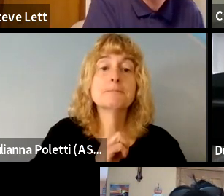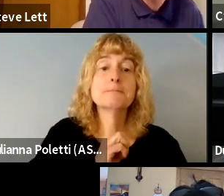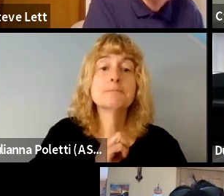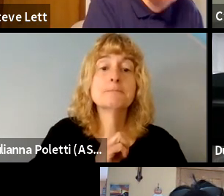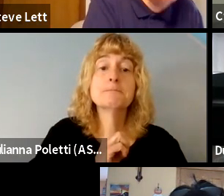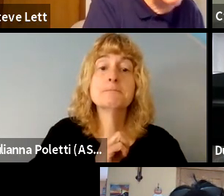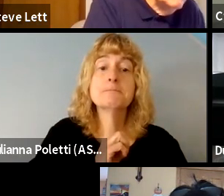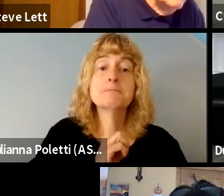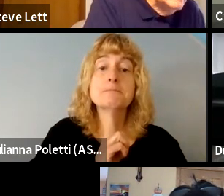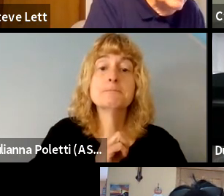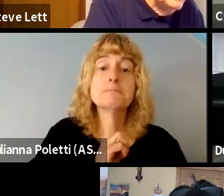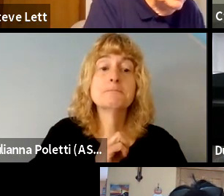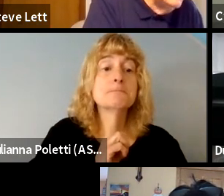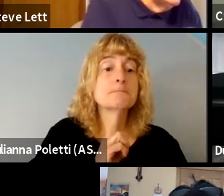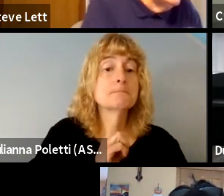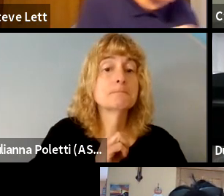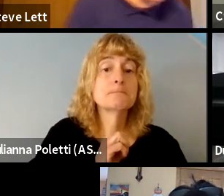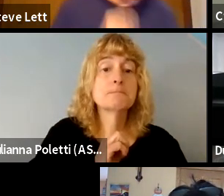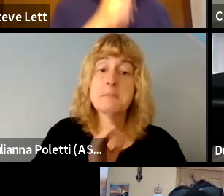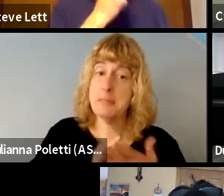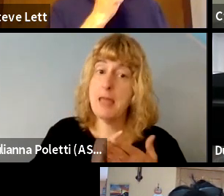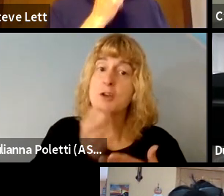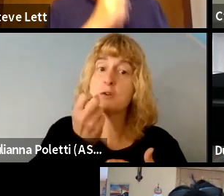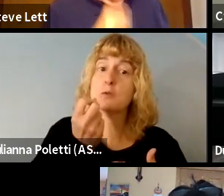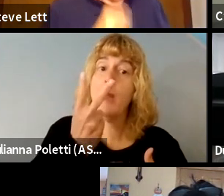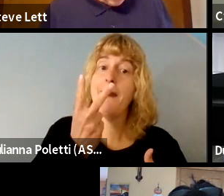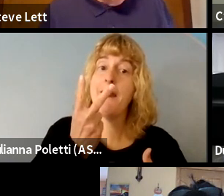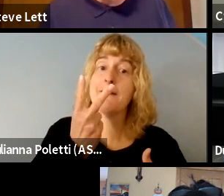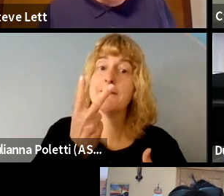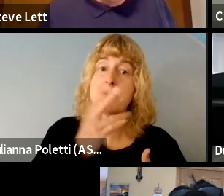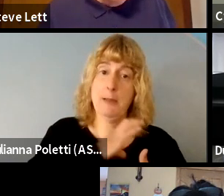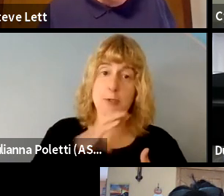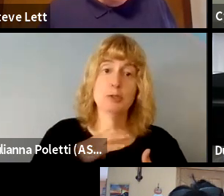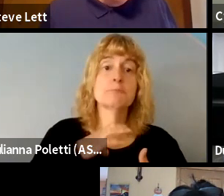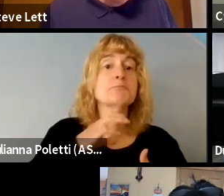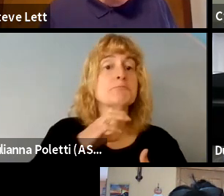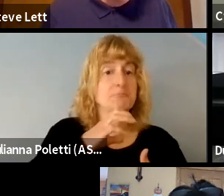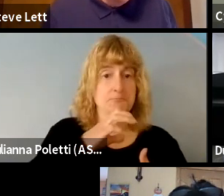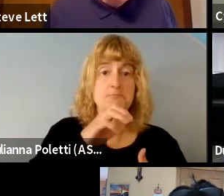That is a 12 commissioner aye vote.